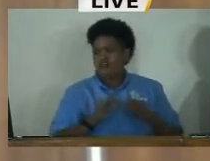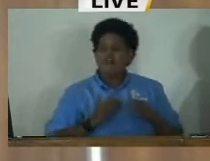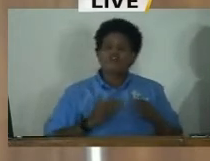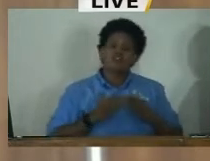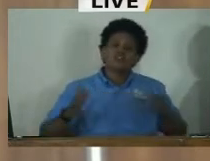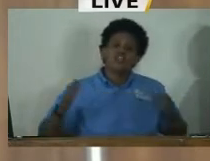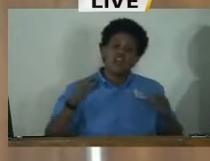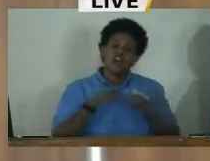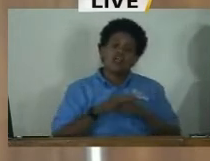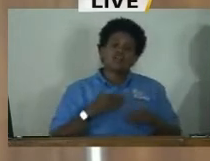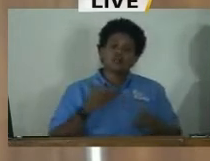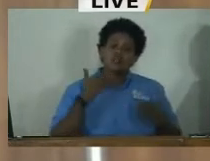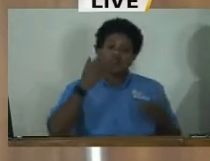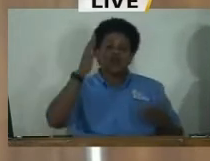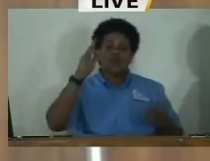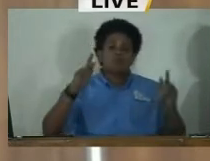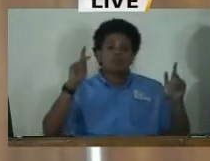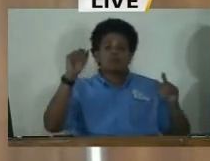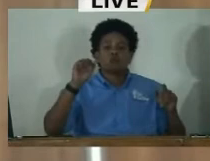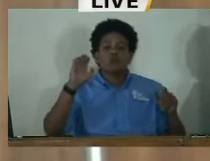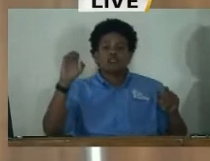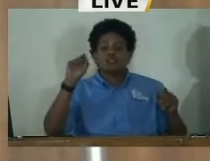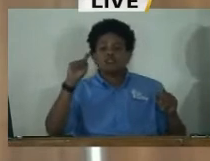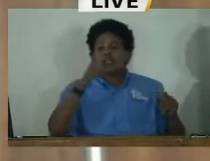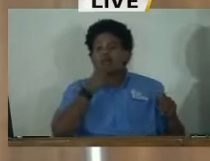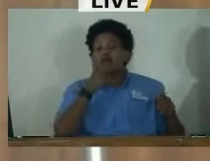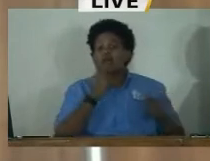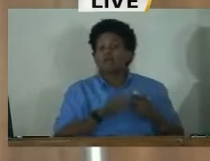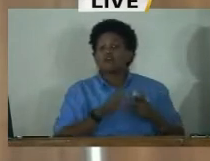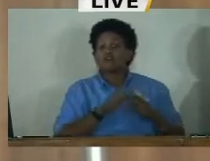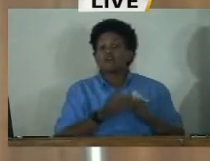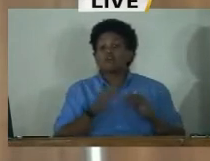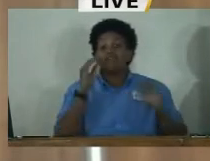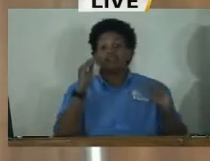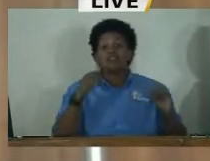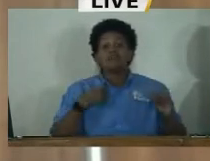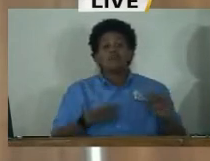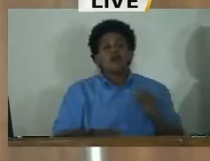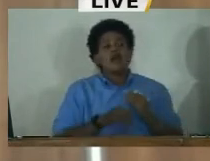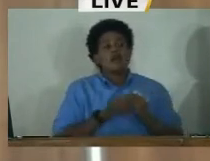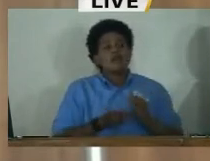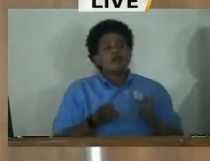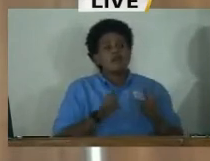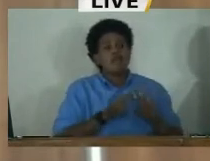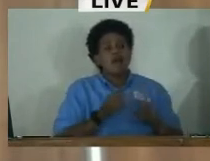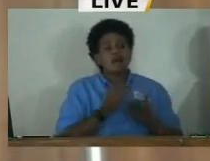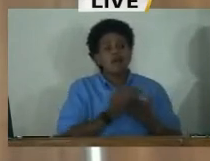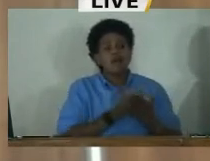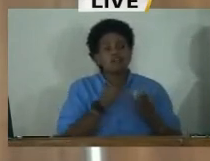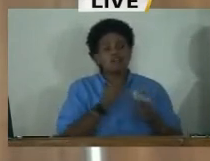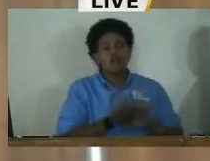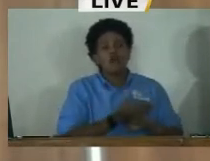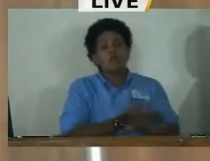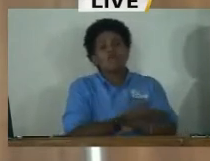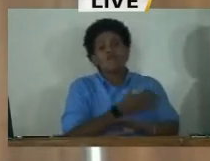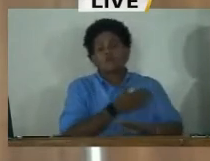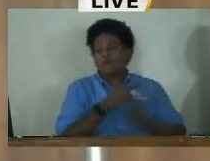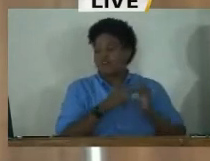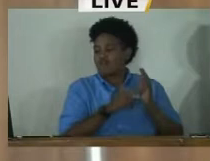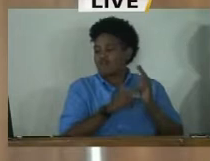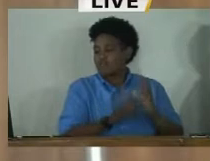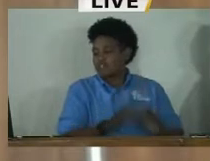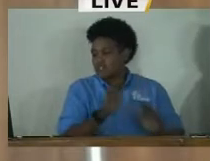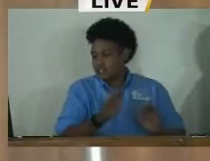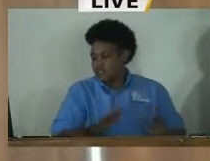people of Southeast St. Anne and Jamaica for teaching me invaluable lessons for moving forward in my representation of